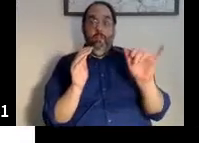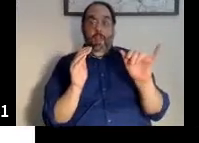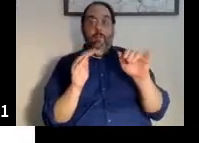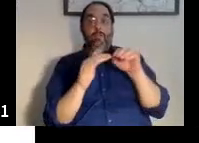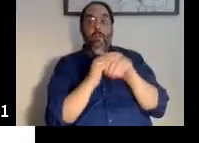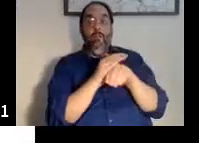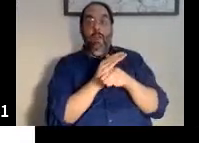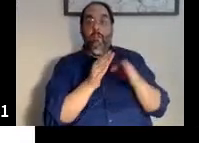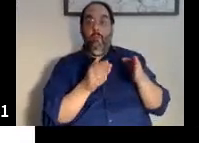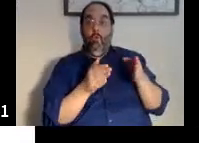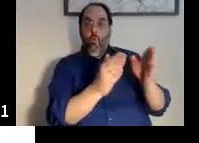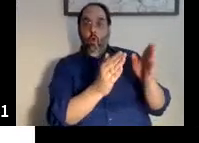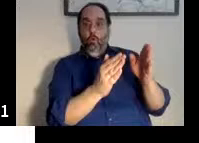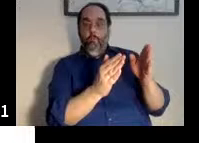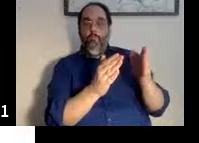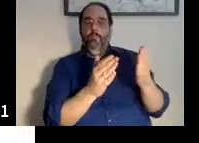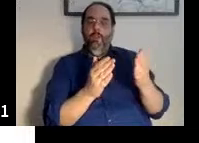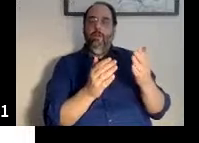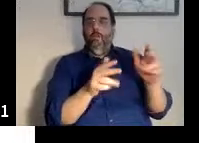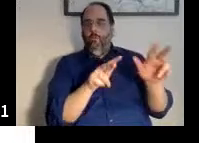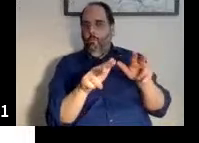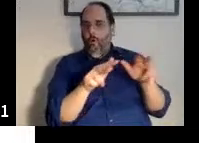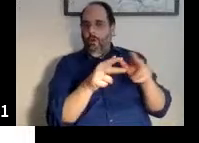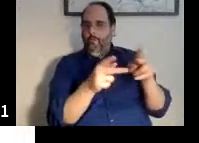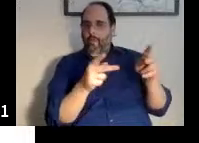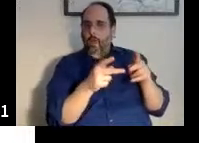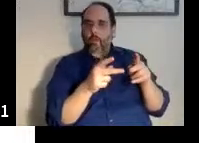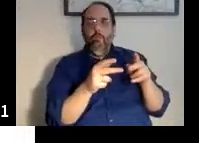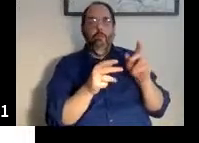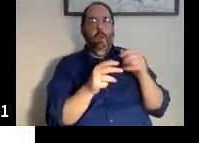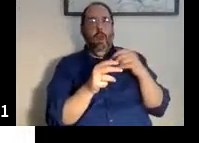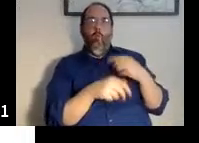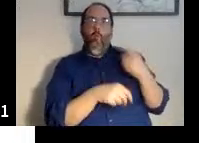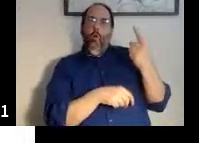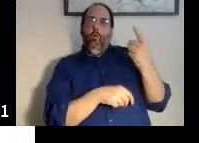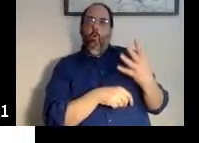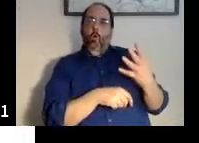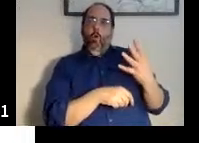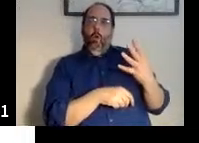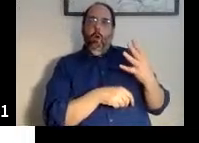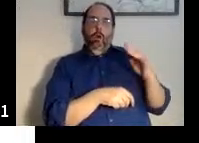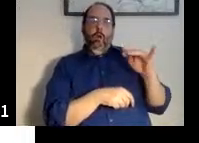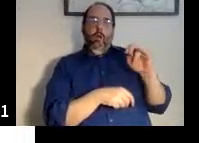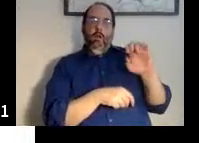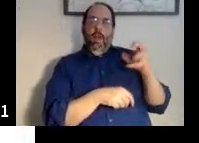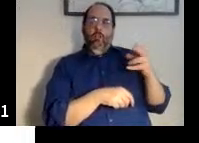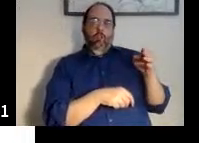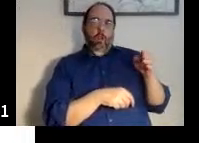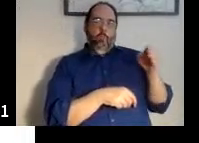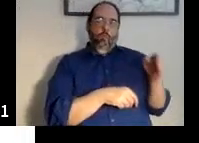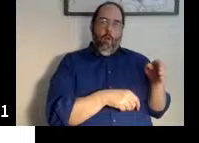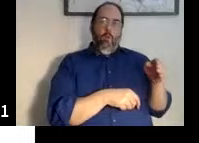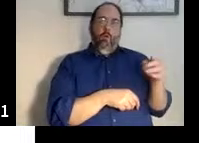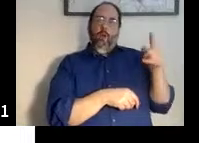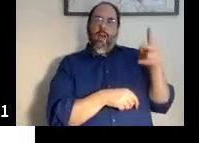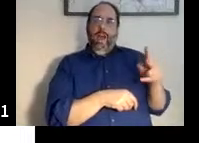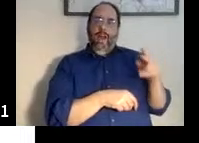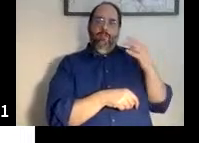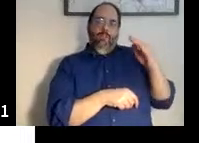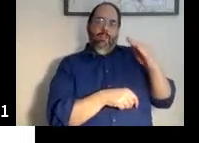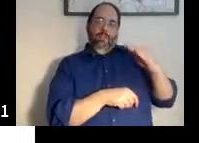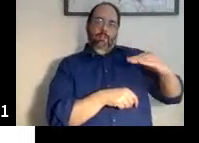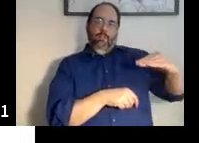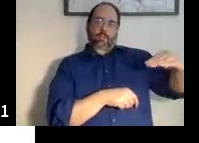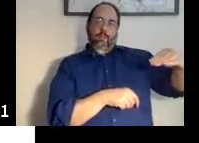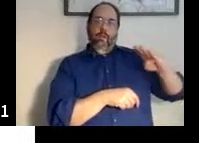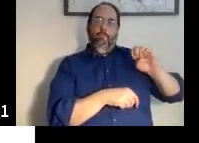route? You find along walking surfaces, you can have a 1/4 inch abrupt, or you can do a 1/2 inch if it's beveled